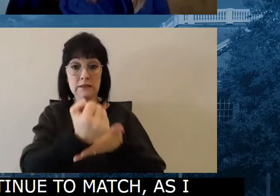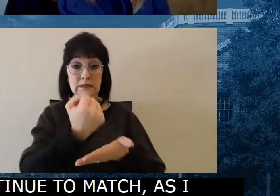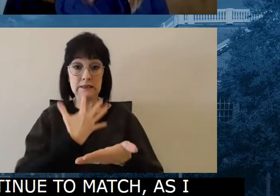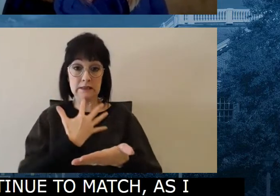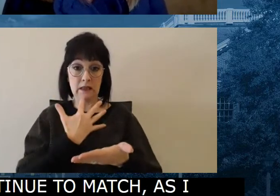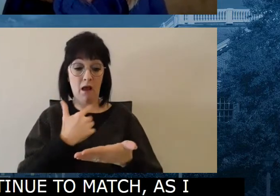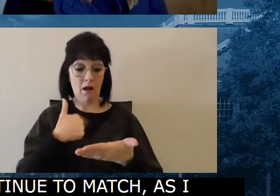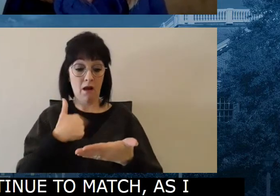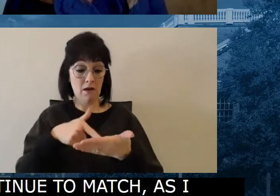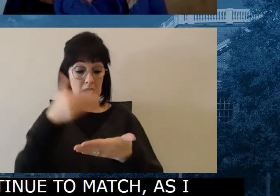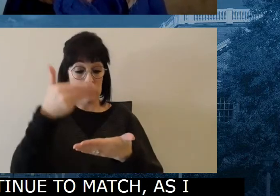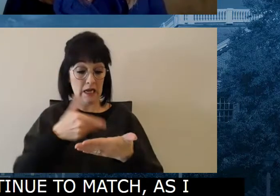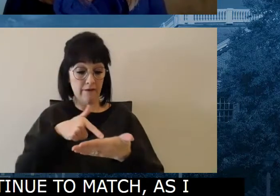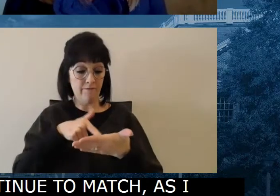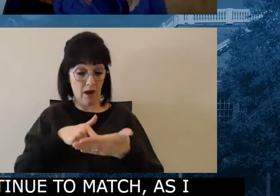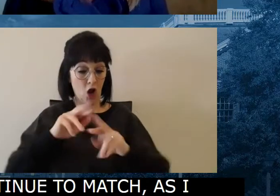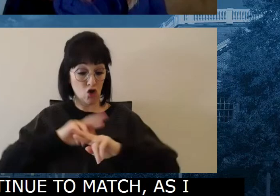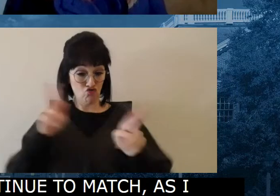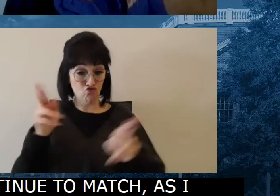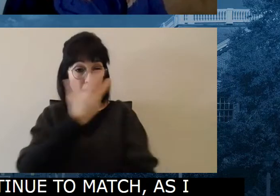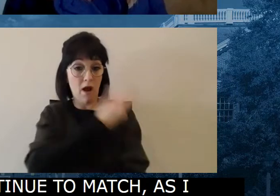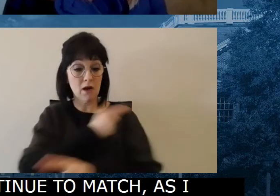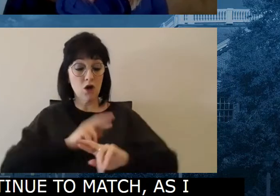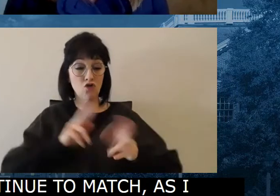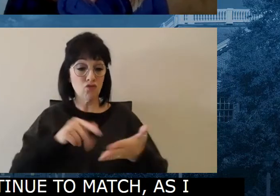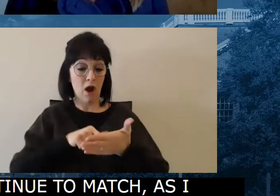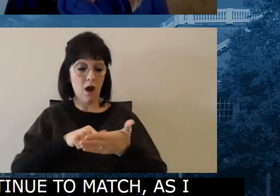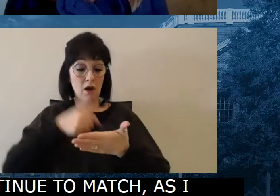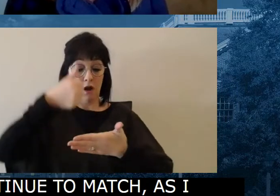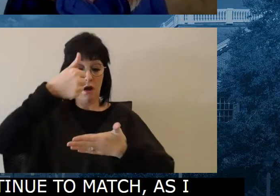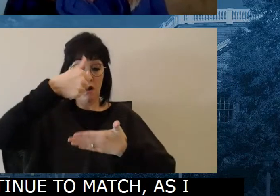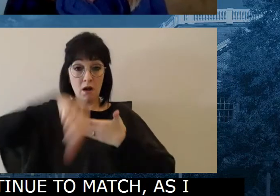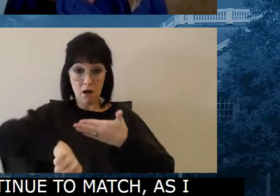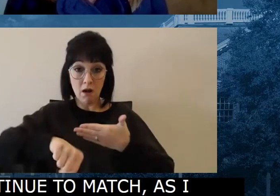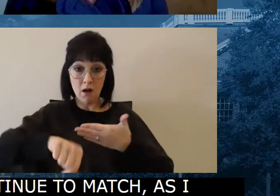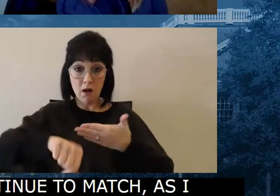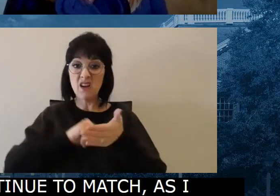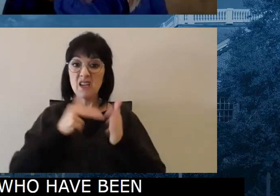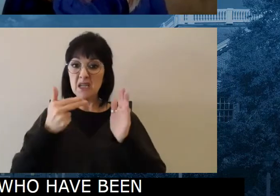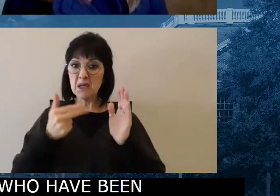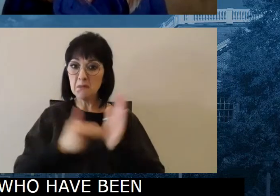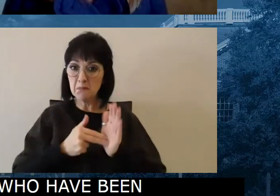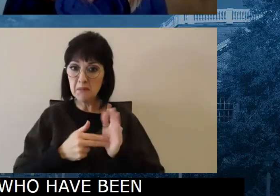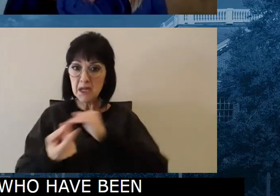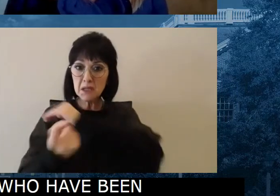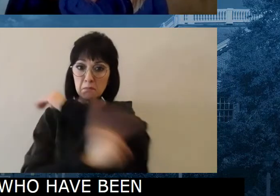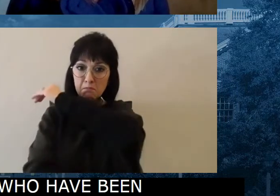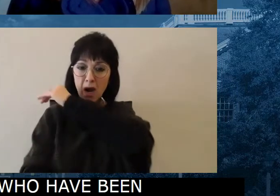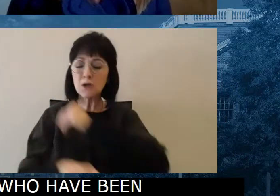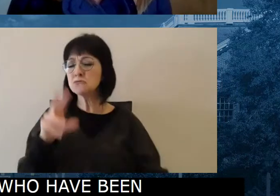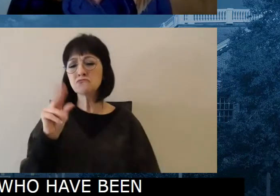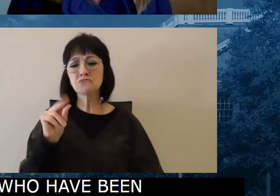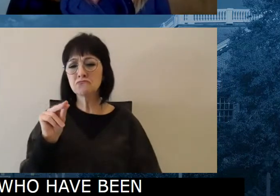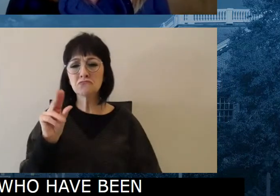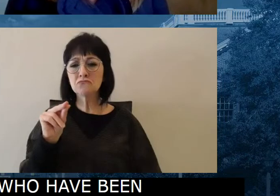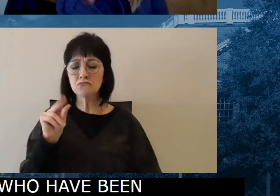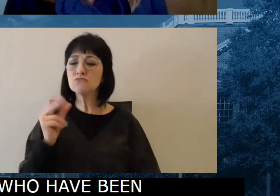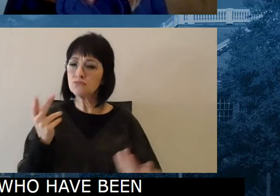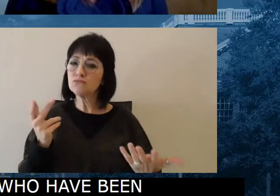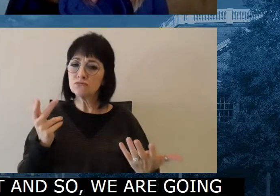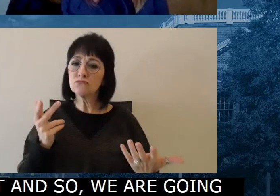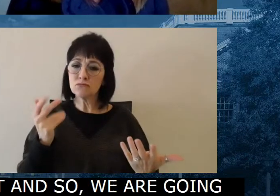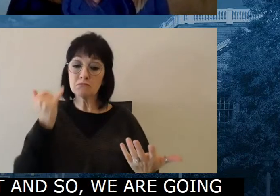vaccinated versus those who haven't. And so we're going to continue to offer invitations to those who've not